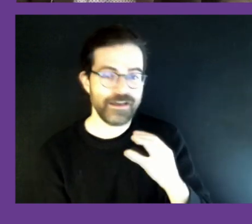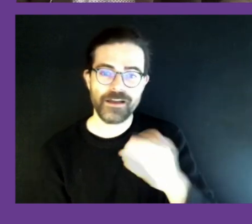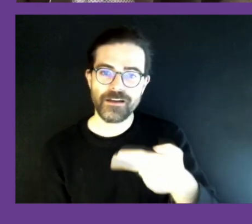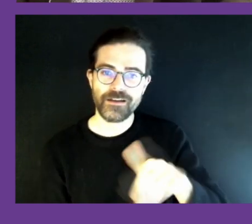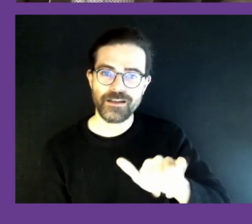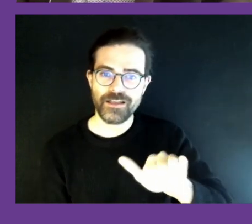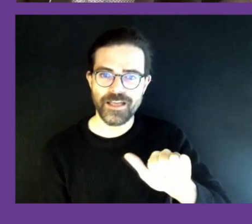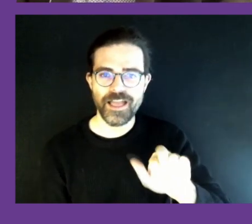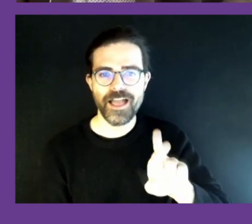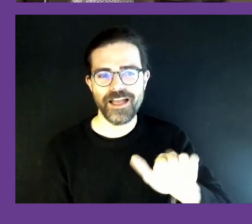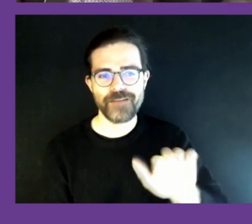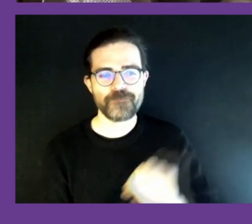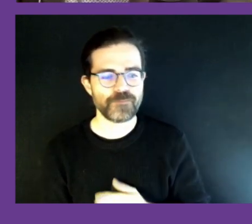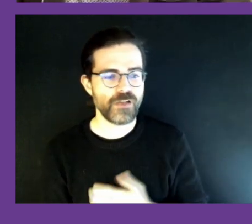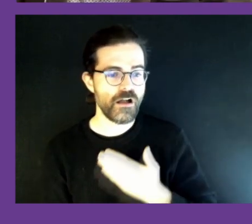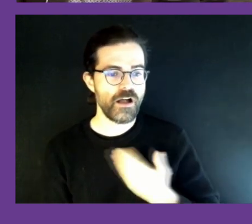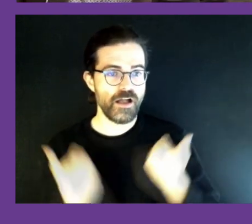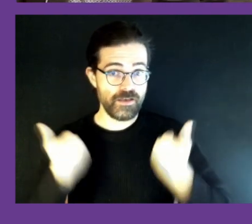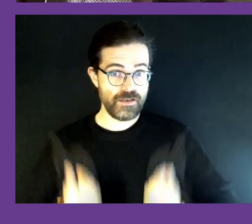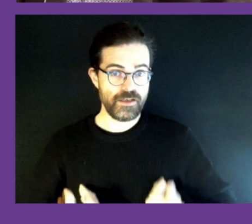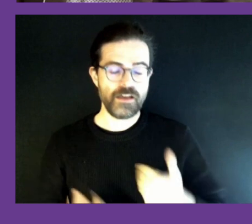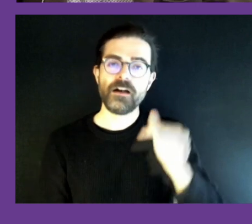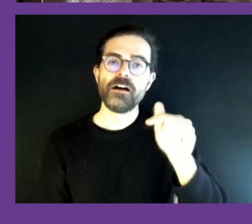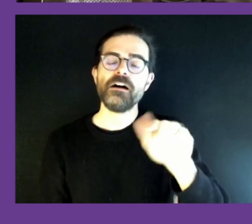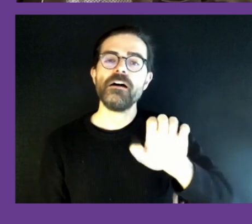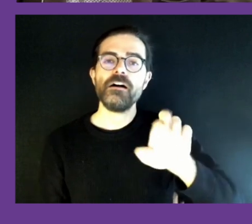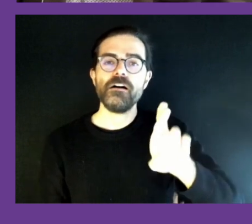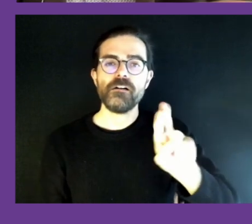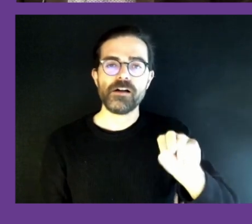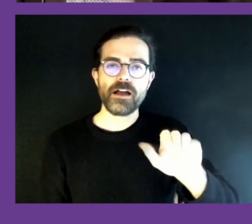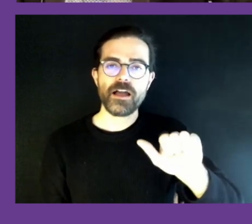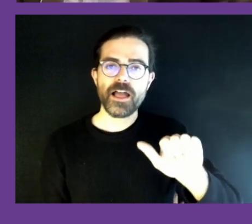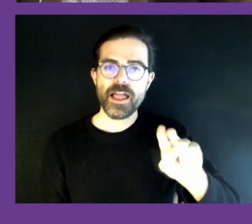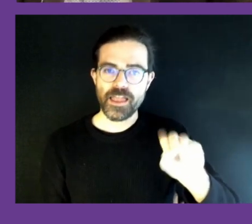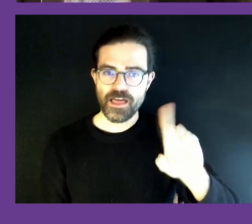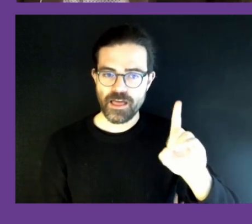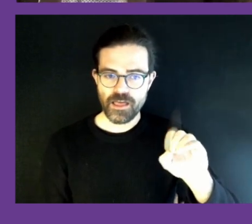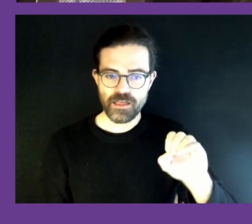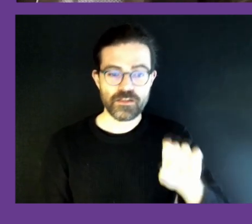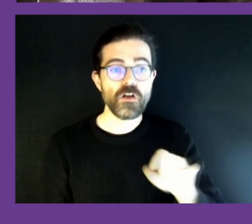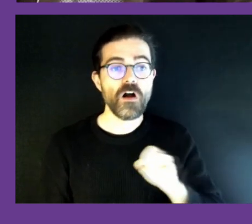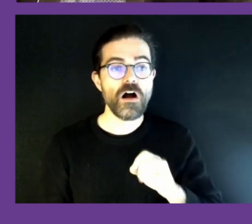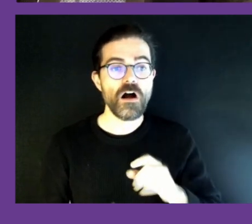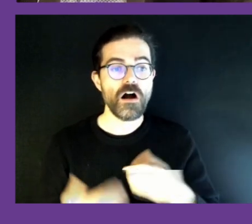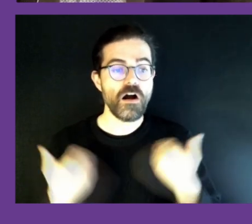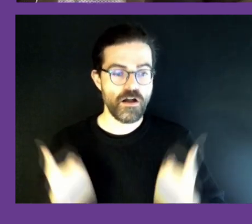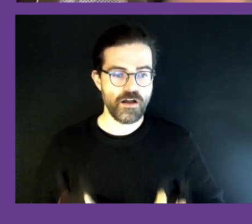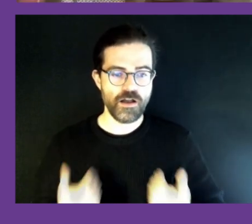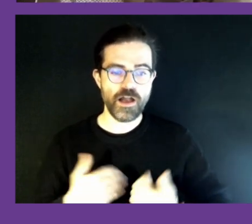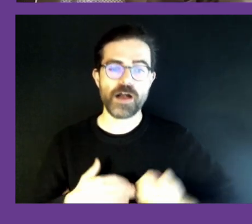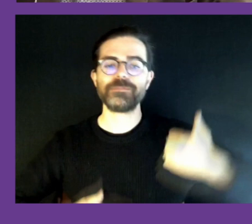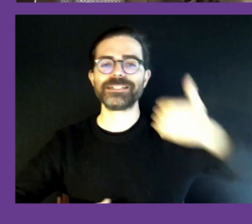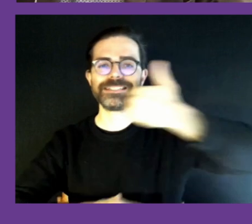the senior expert of AccessibleEU in charge of standardization.